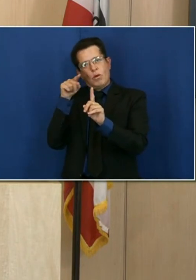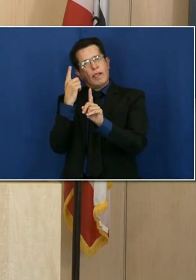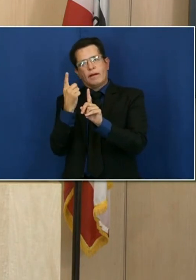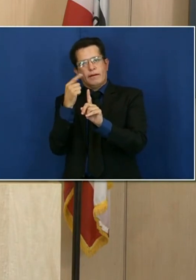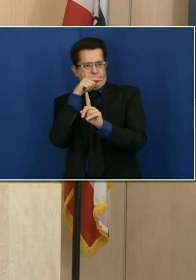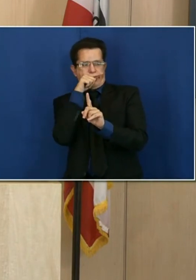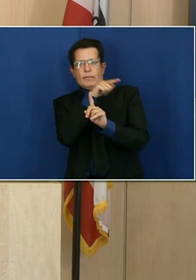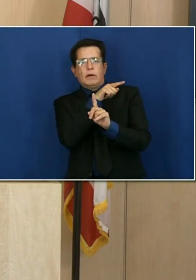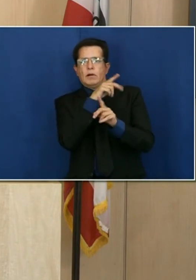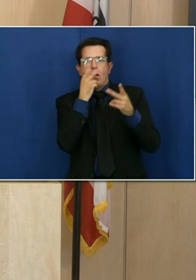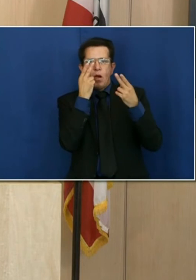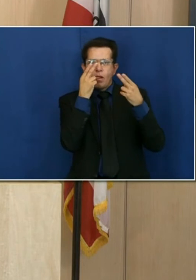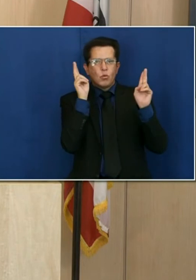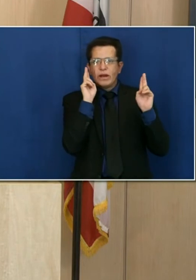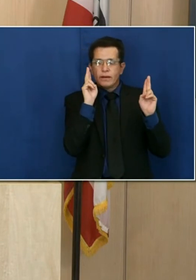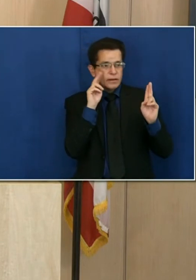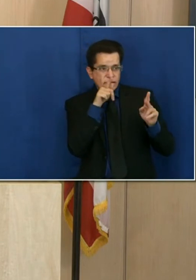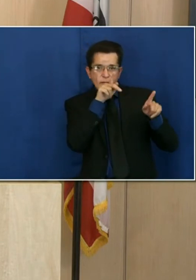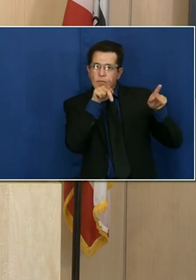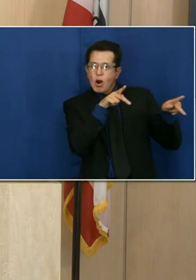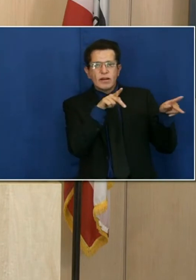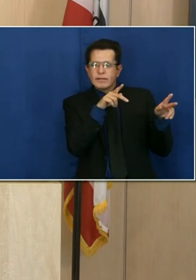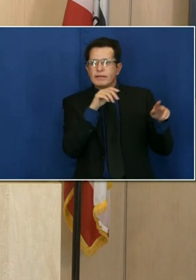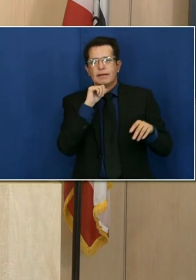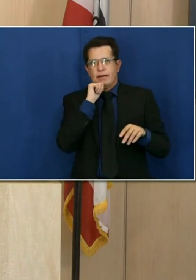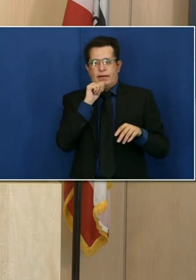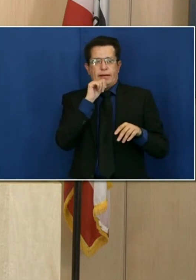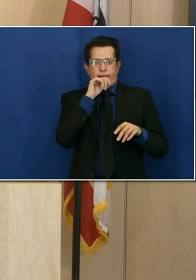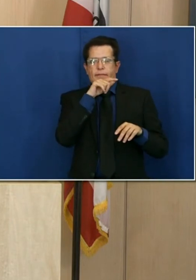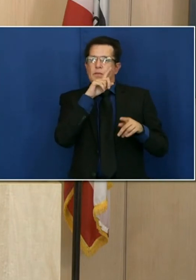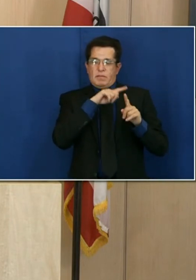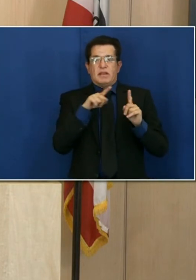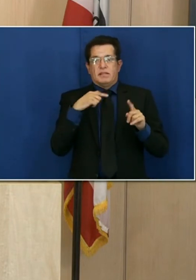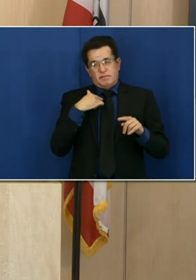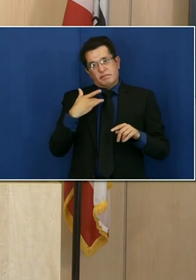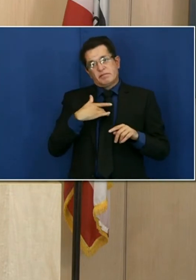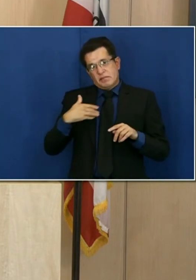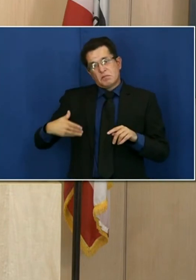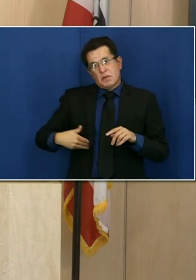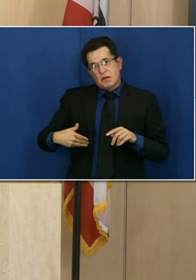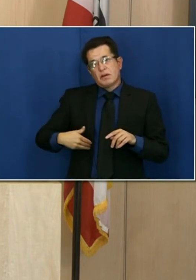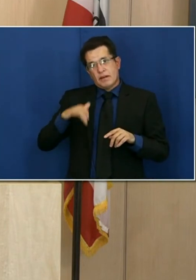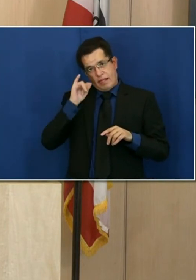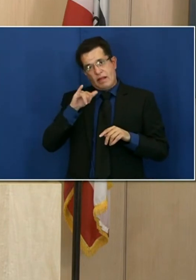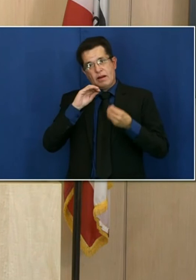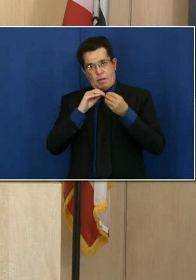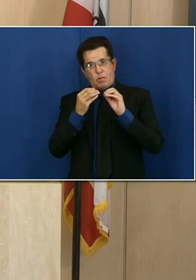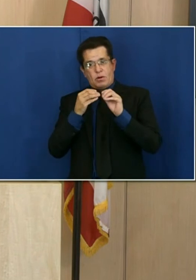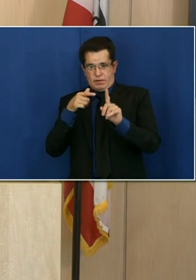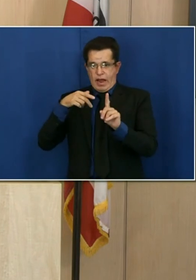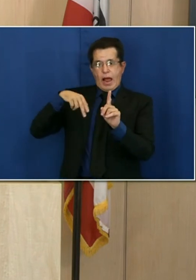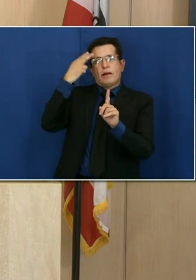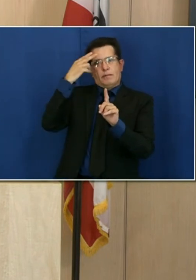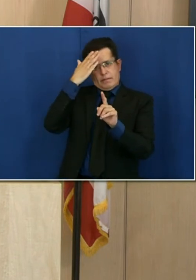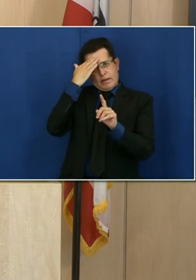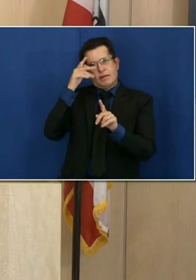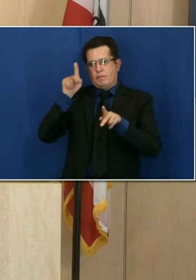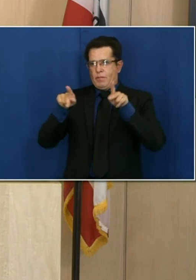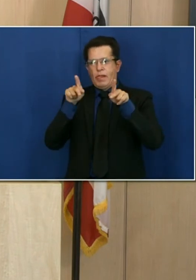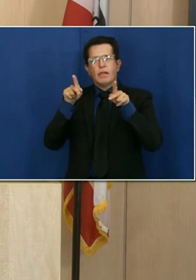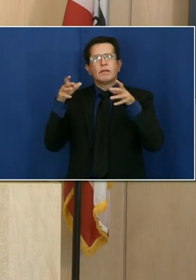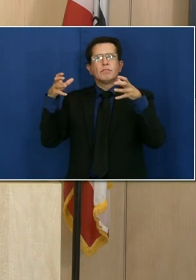whatever gatherings occurred. But we do believe that our increase in numbers are due to people, again,